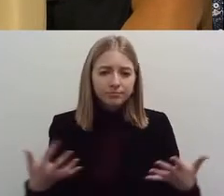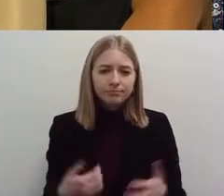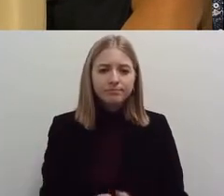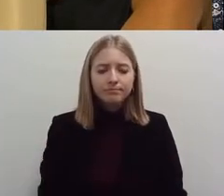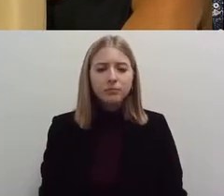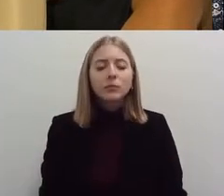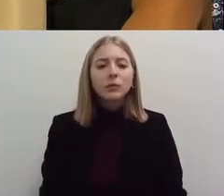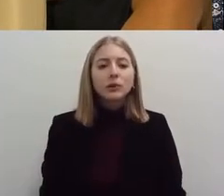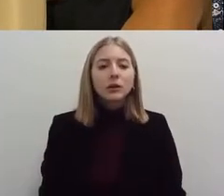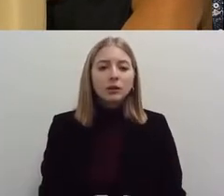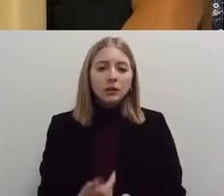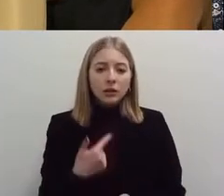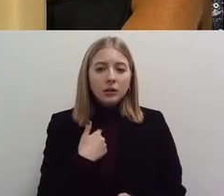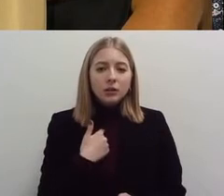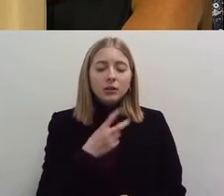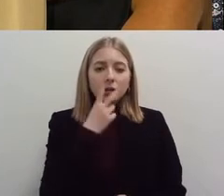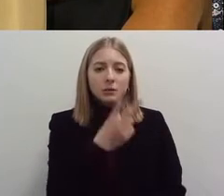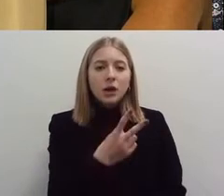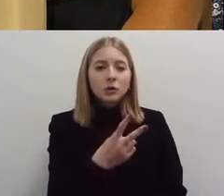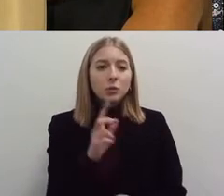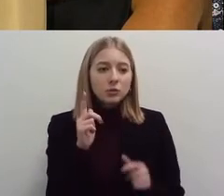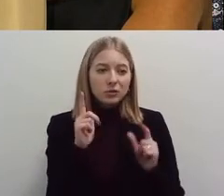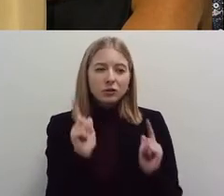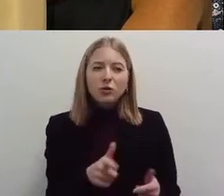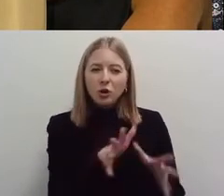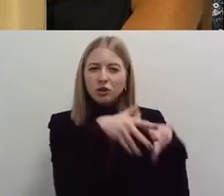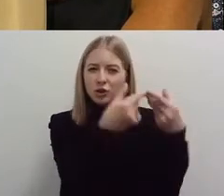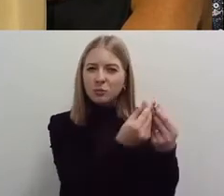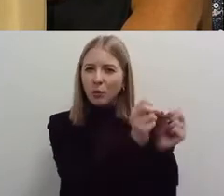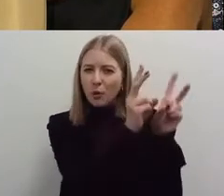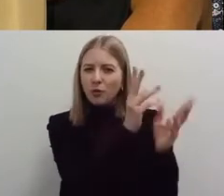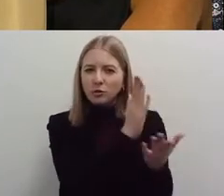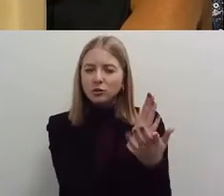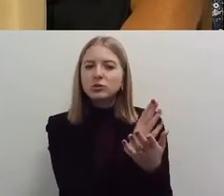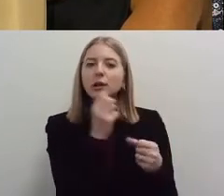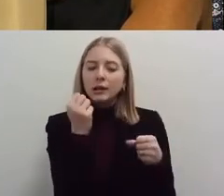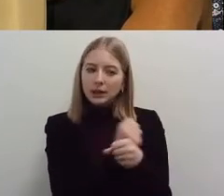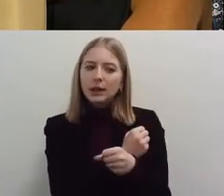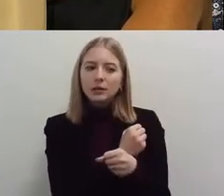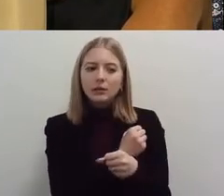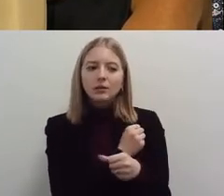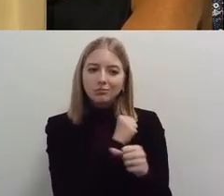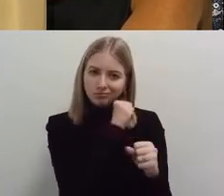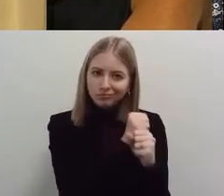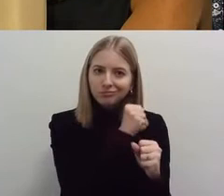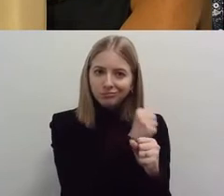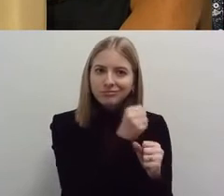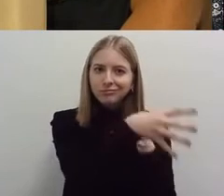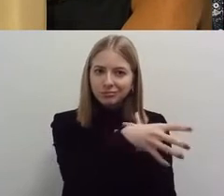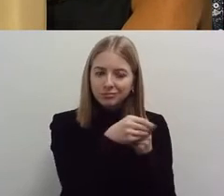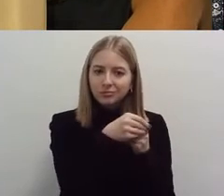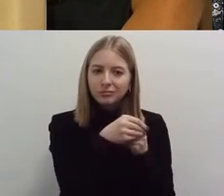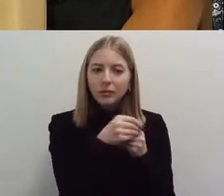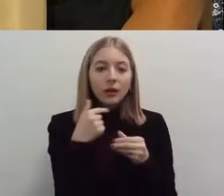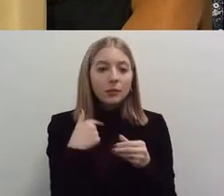work together to solve the issues. And we know that sometimes these issues that are shown, it's only one of them. And very often